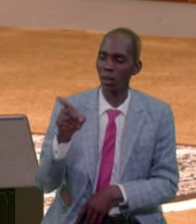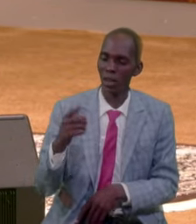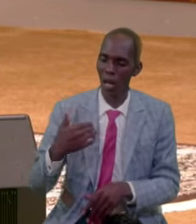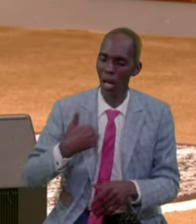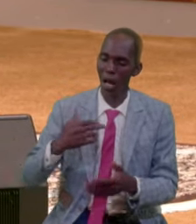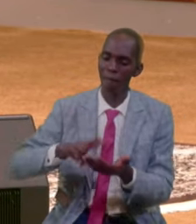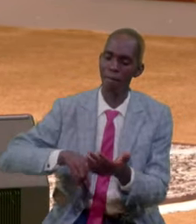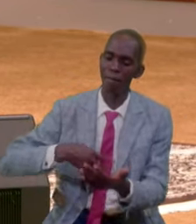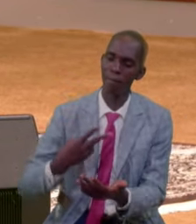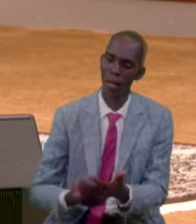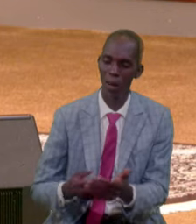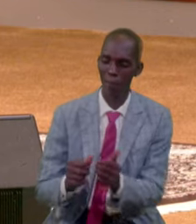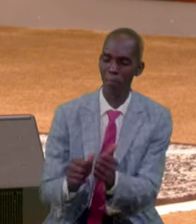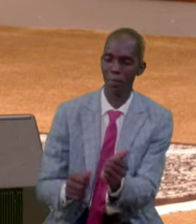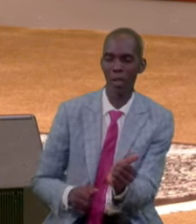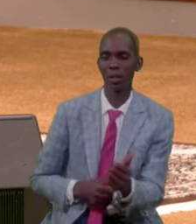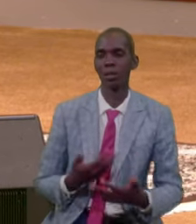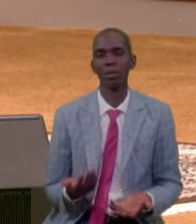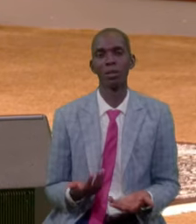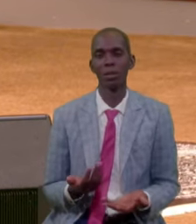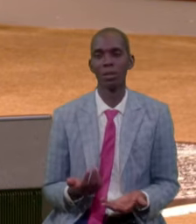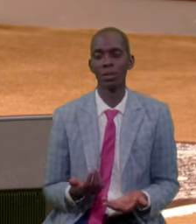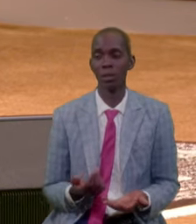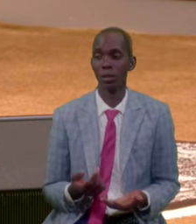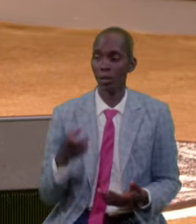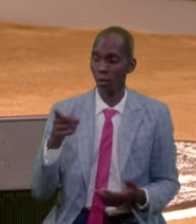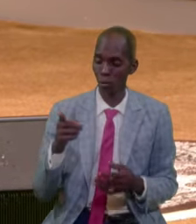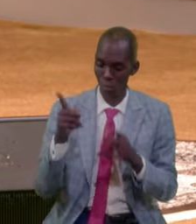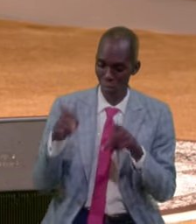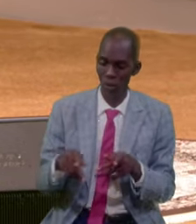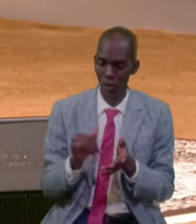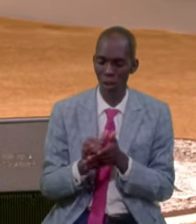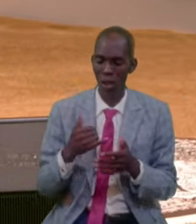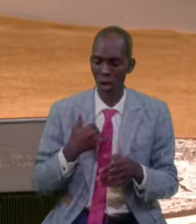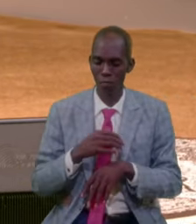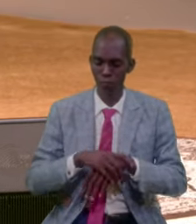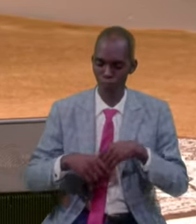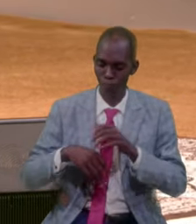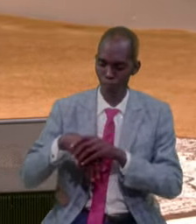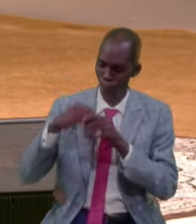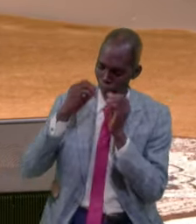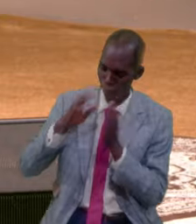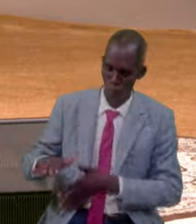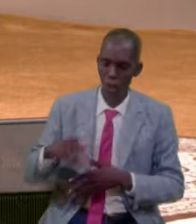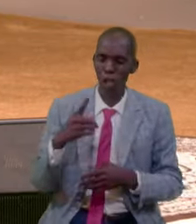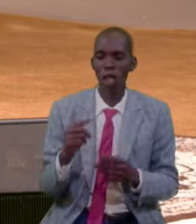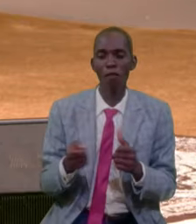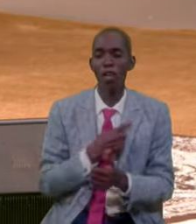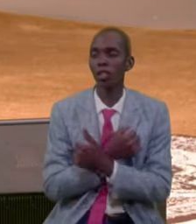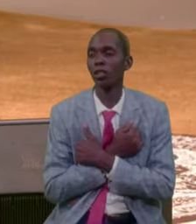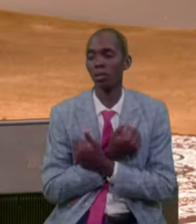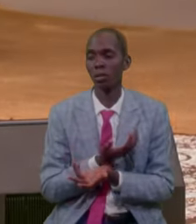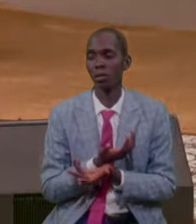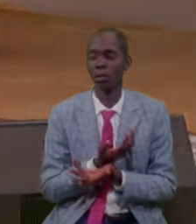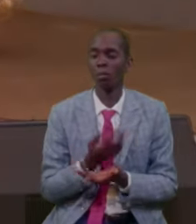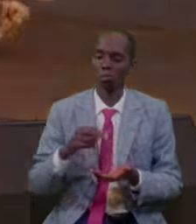fallen. The one that has dropped the first love is fallen. The one that has dropped